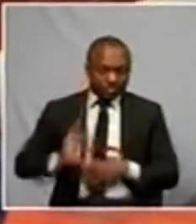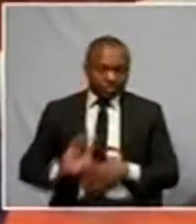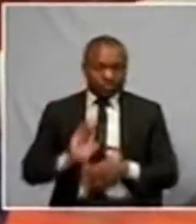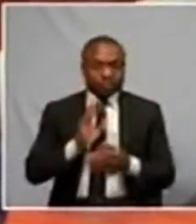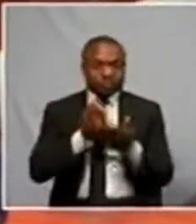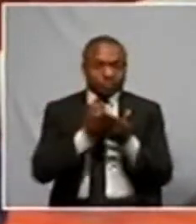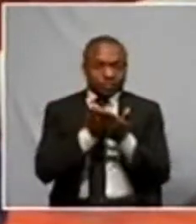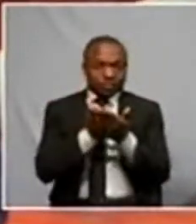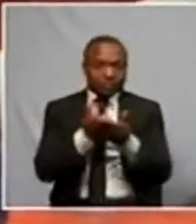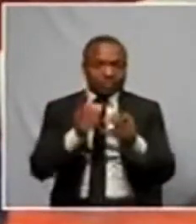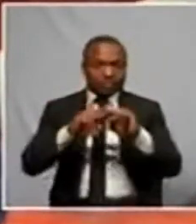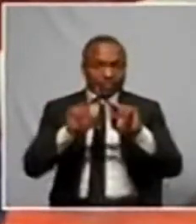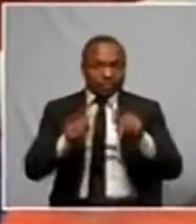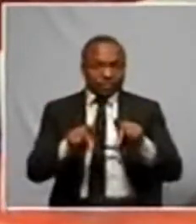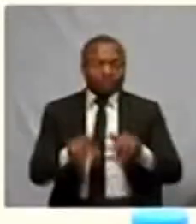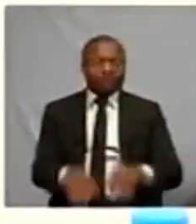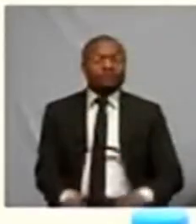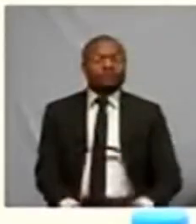submit, Chair.